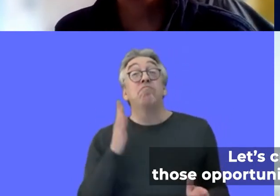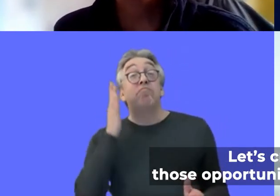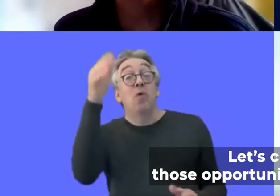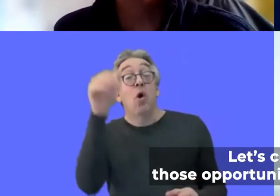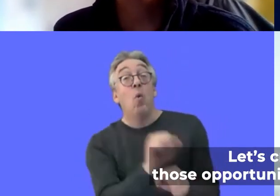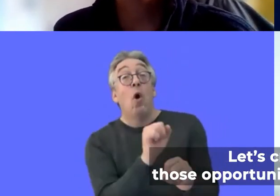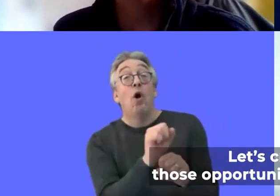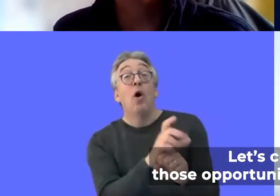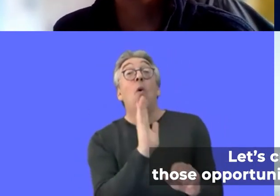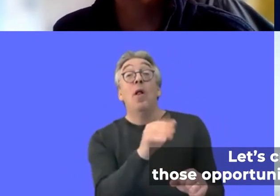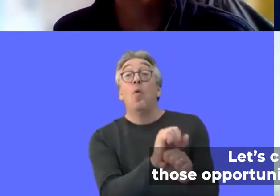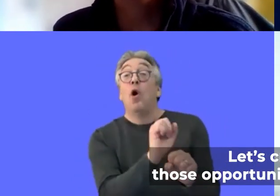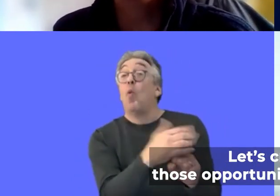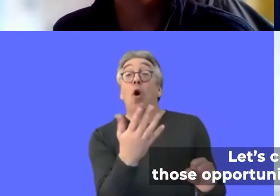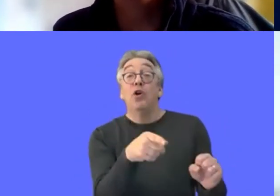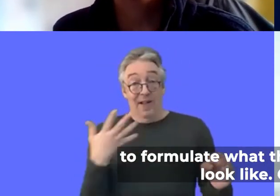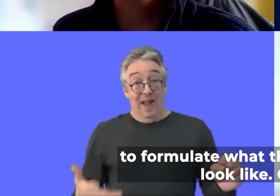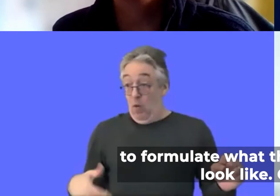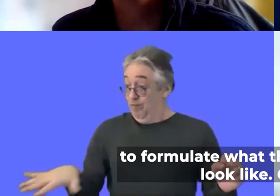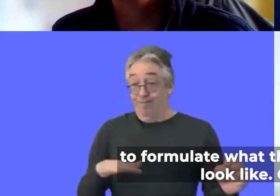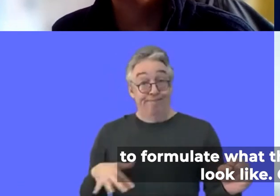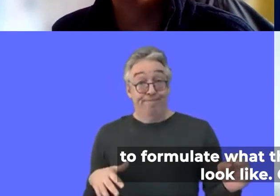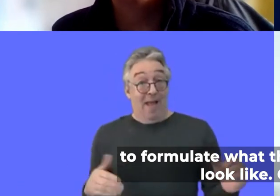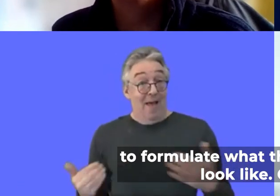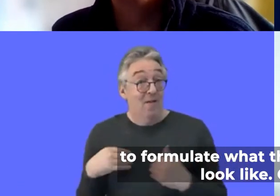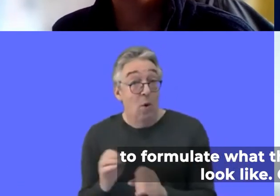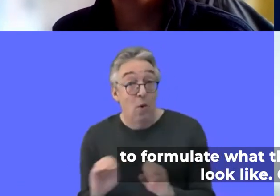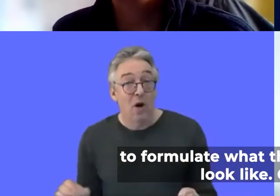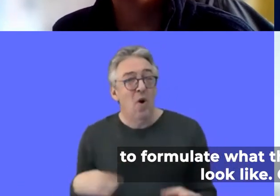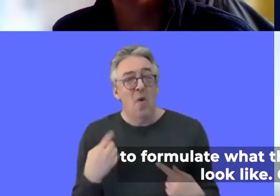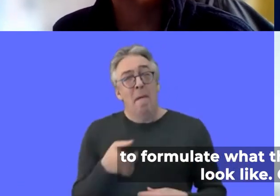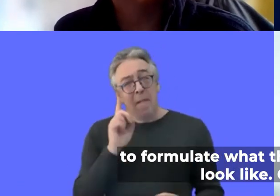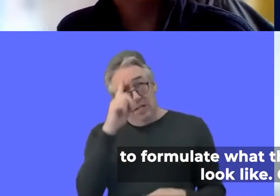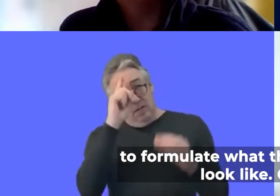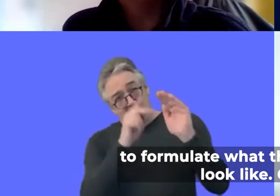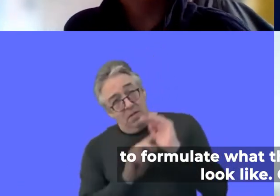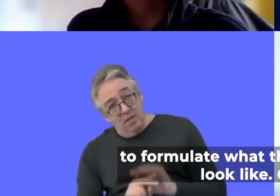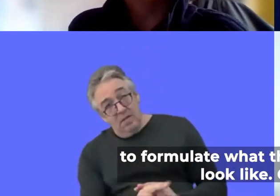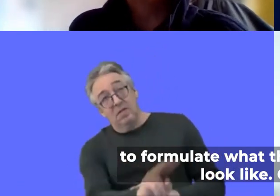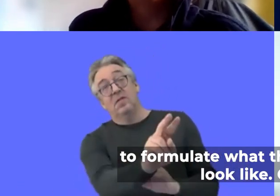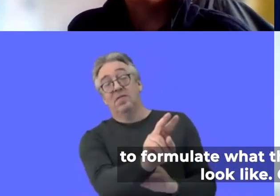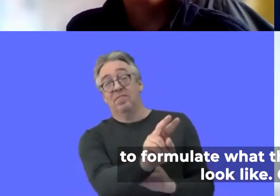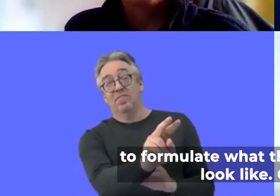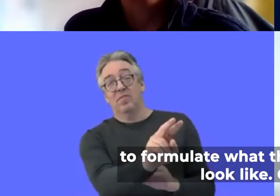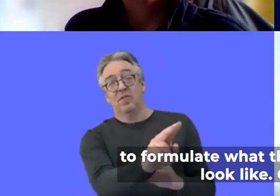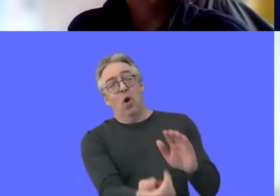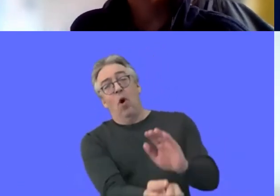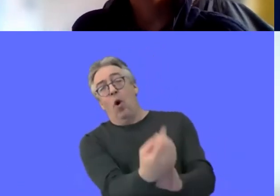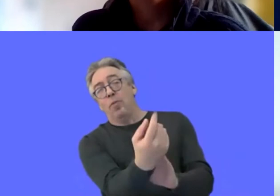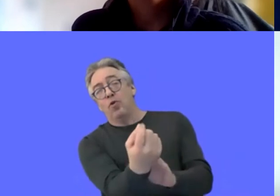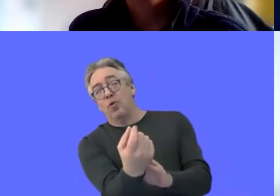Let's create those opportunities and begin to formulate what those opportunities look like.